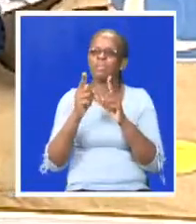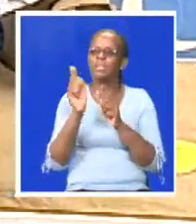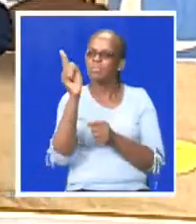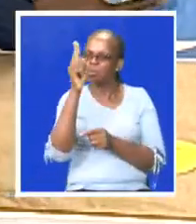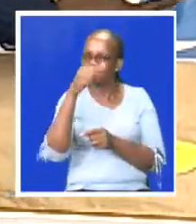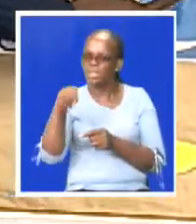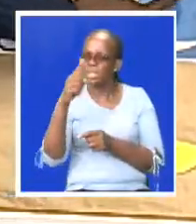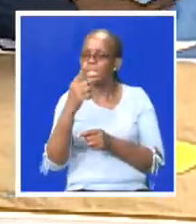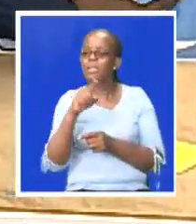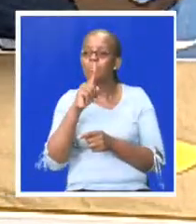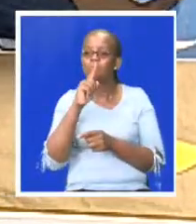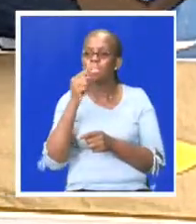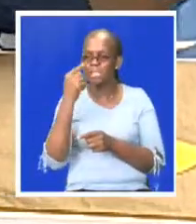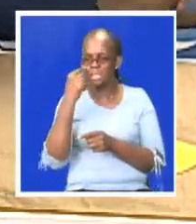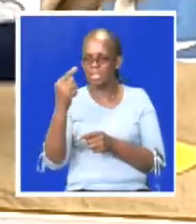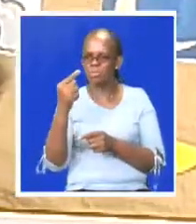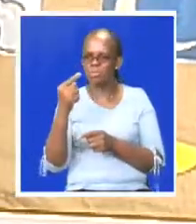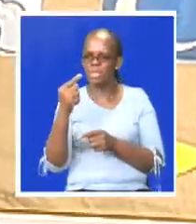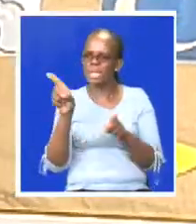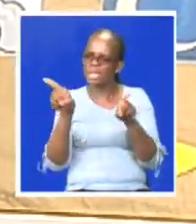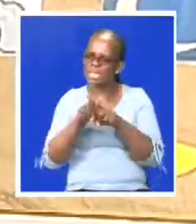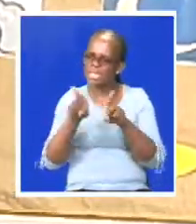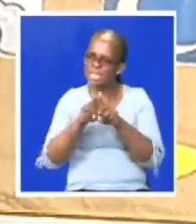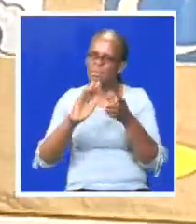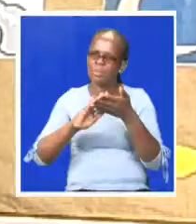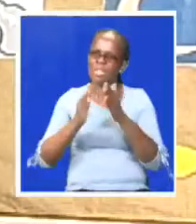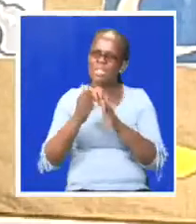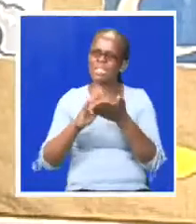like this, and you will see some small stars there,